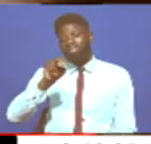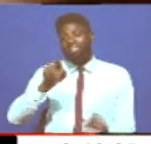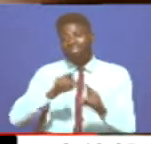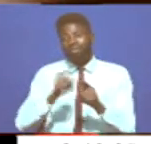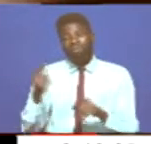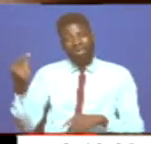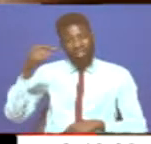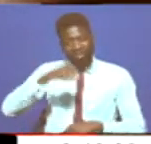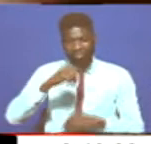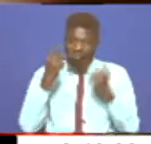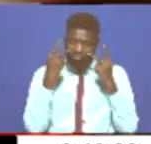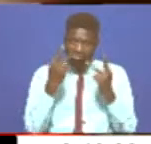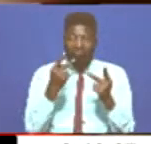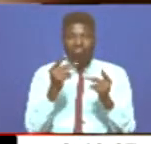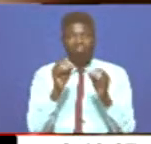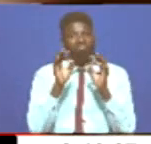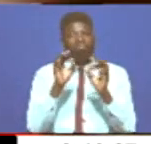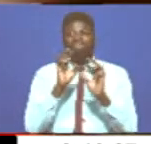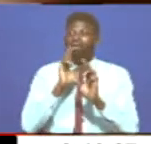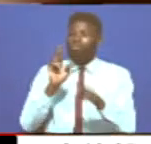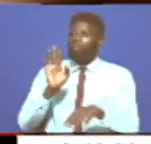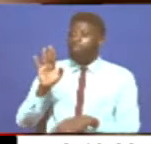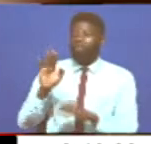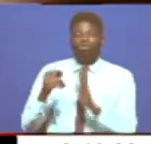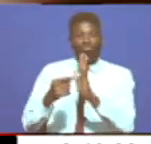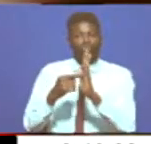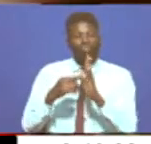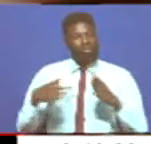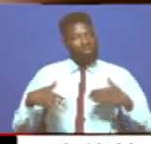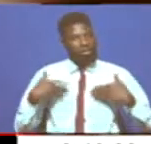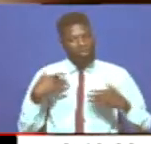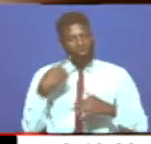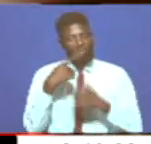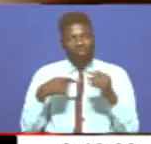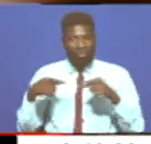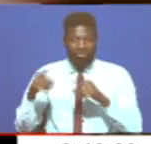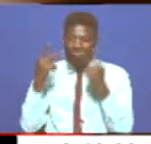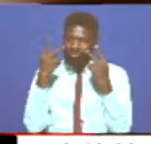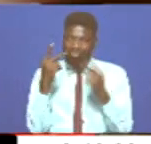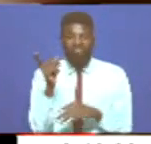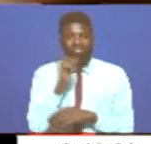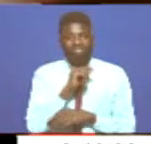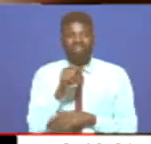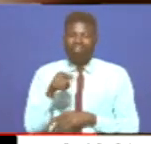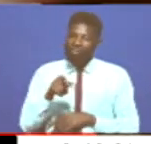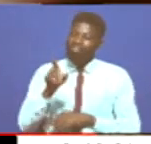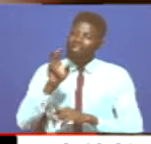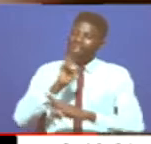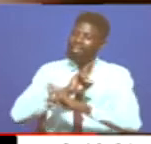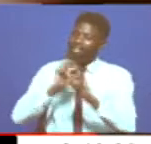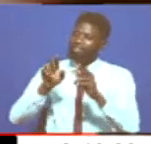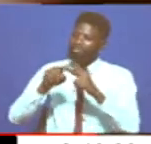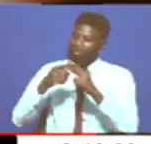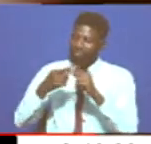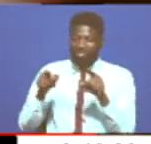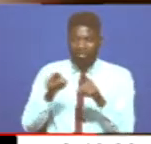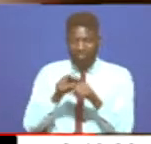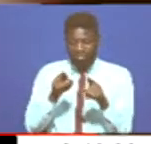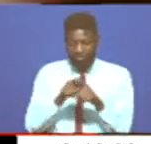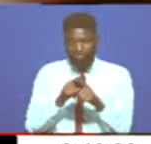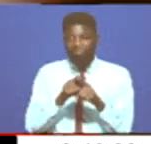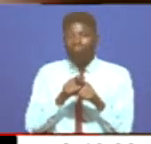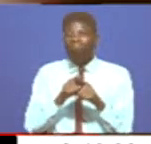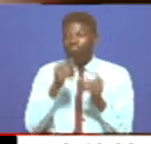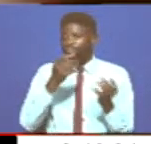Their report says they are happy with the tender that they saw. So they are ready to start importing. United Arab Emirates also